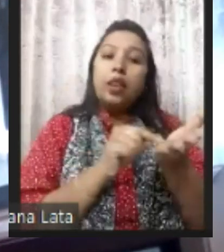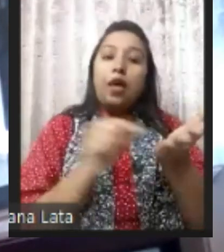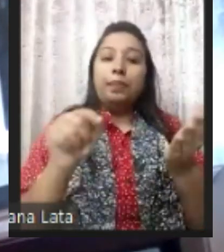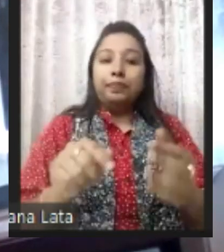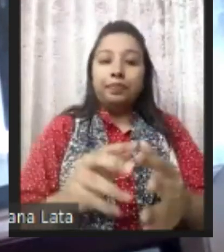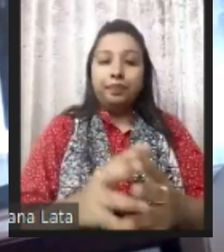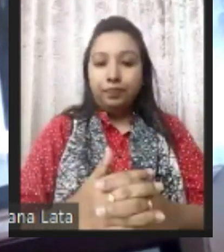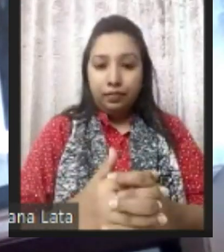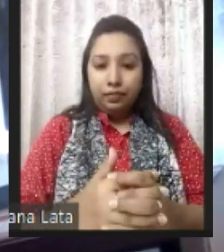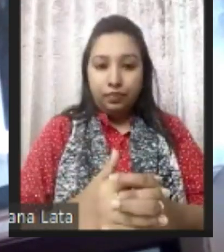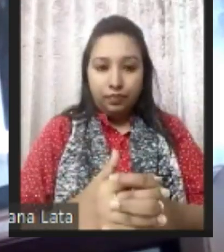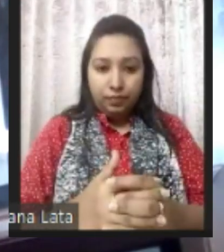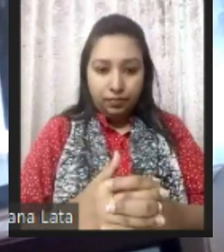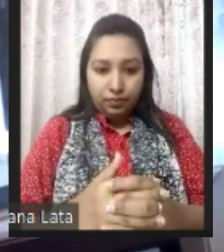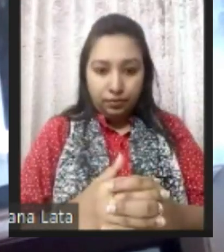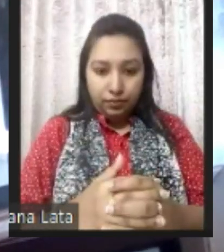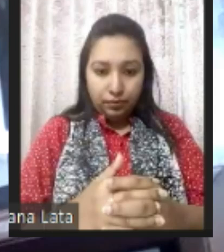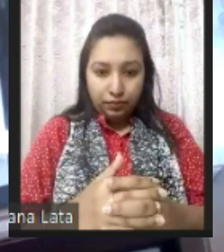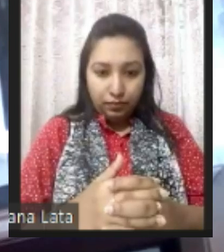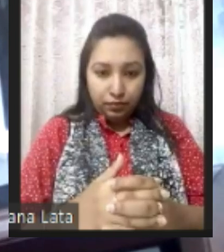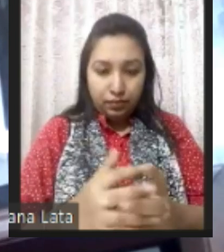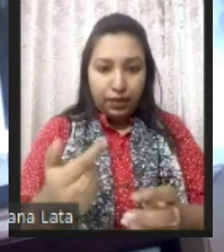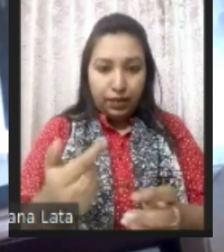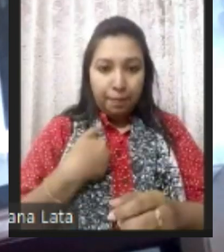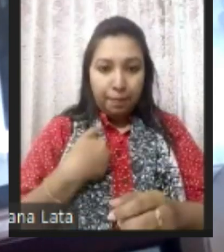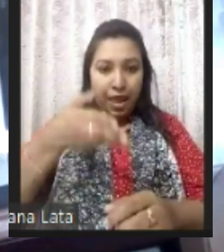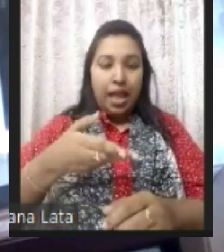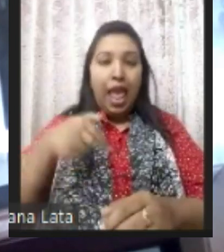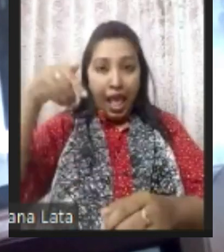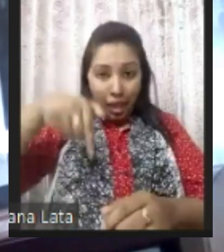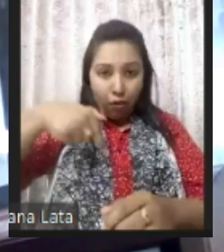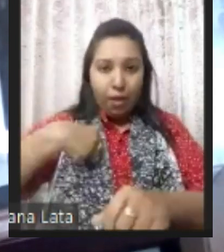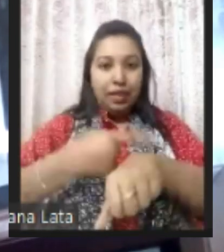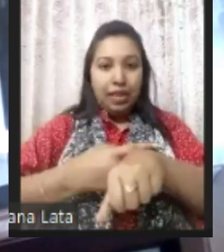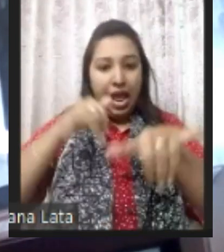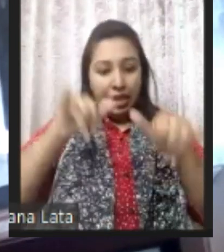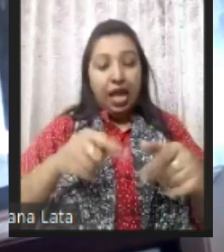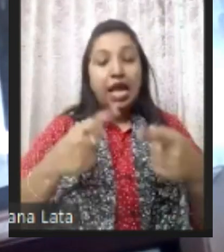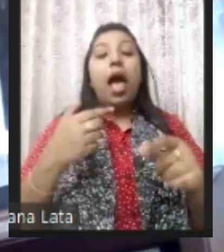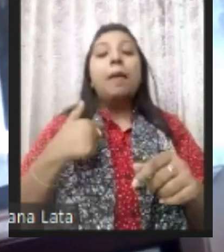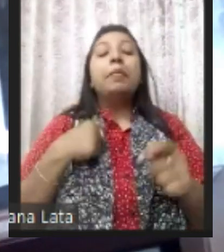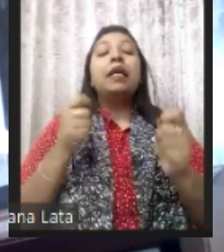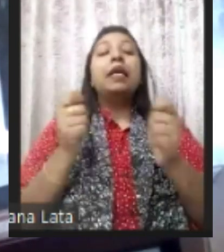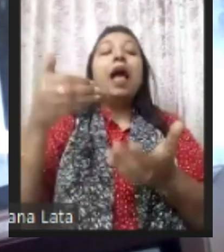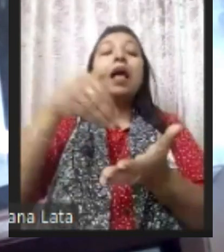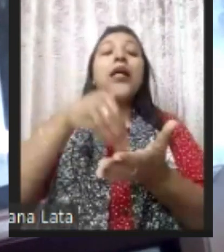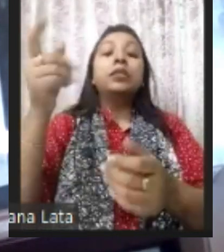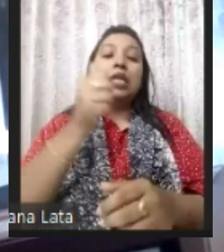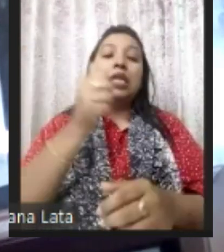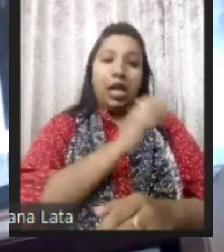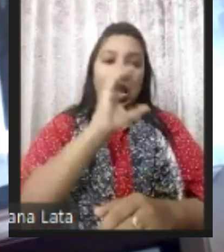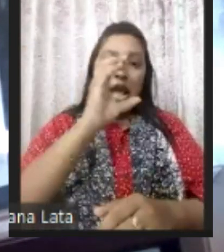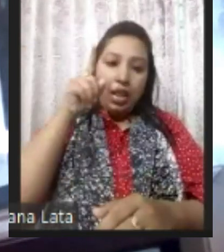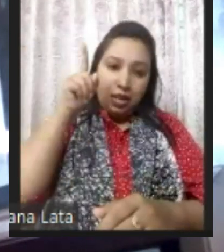actually live in Montreal. Right now I'm in Dhaka, but I'm doing my PhD in Concordia University in Montreal. So the way it works is that whenever we